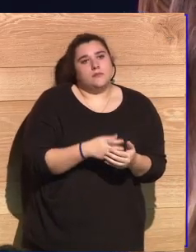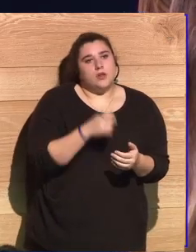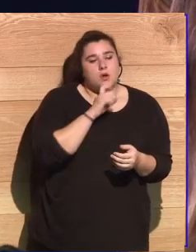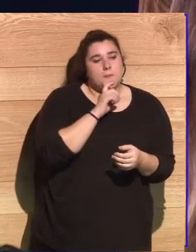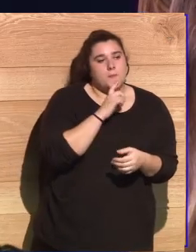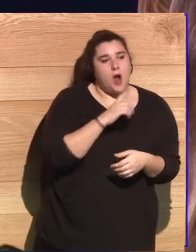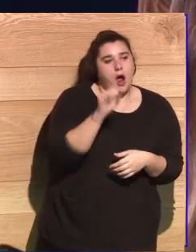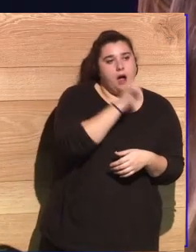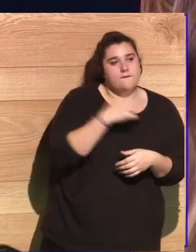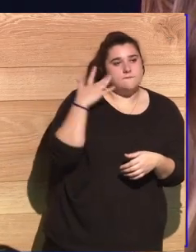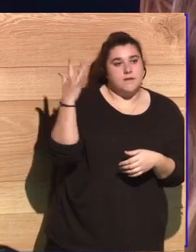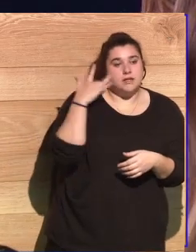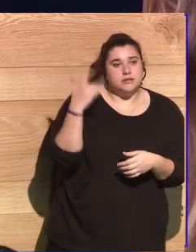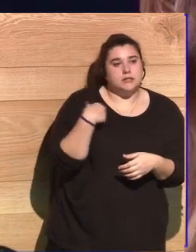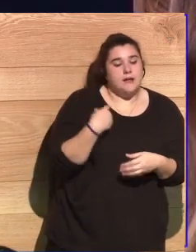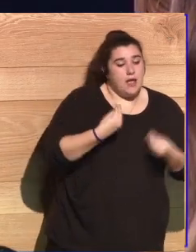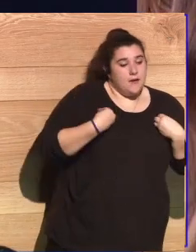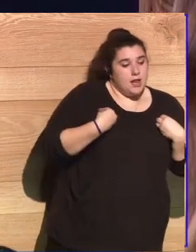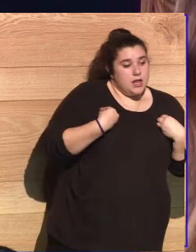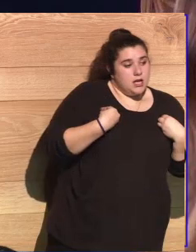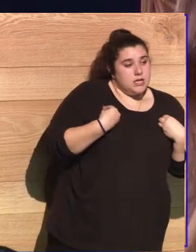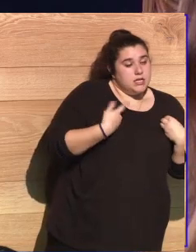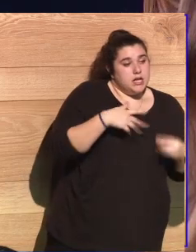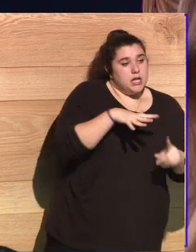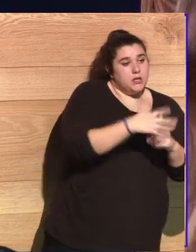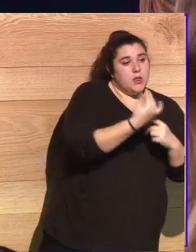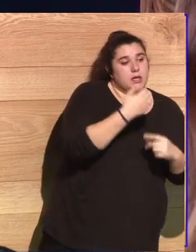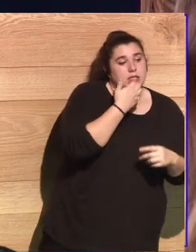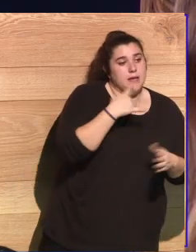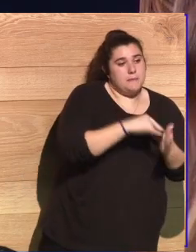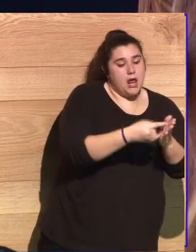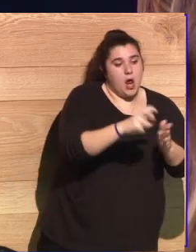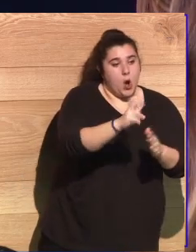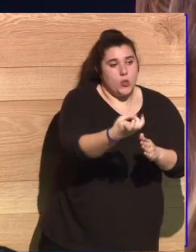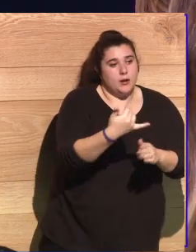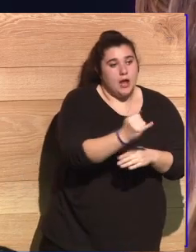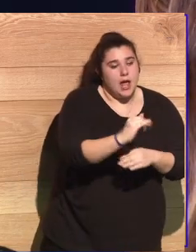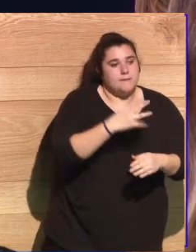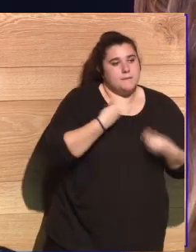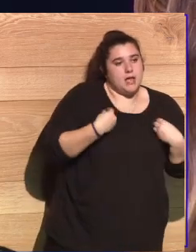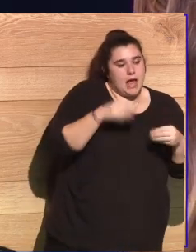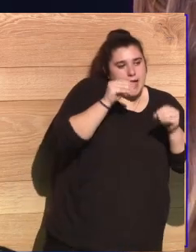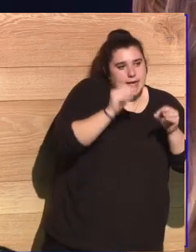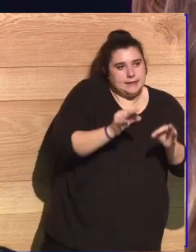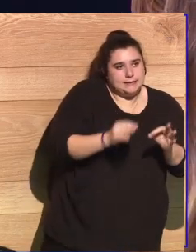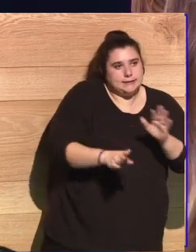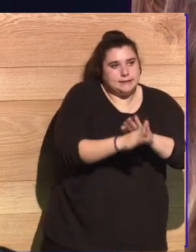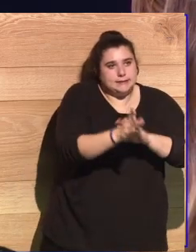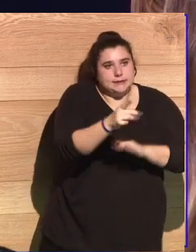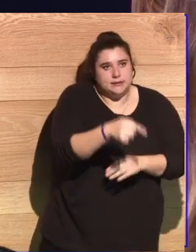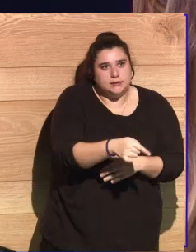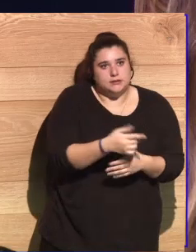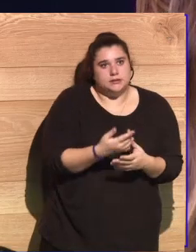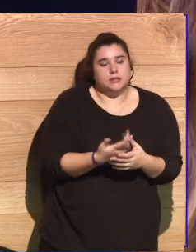busy making other plans. And so I stayed with the culinary stuff and I kept trying to write fiction, but